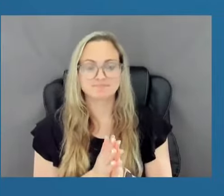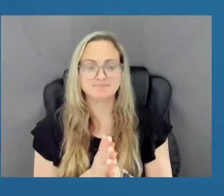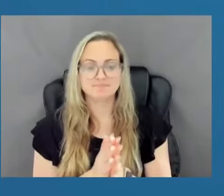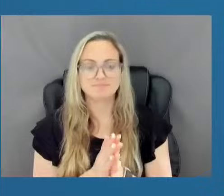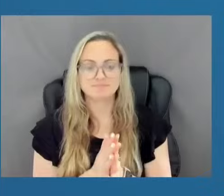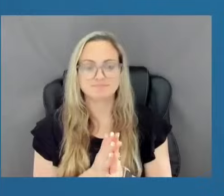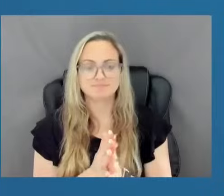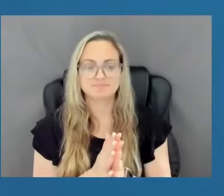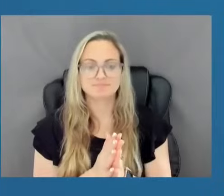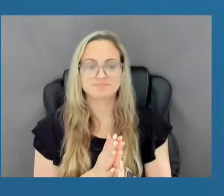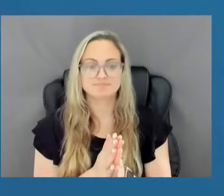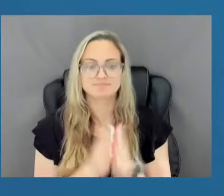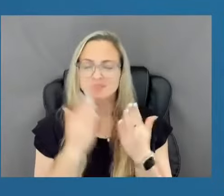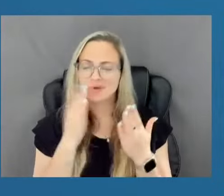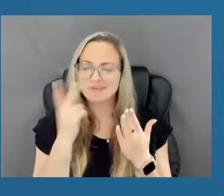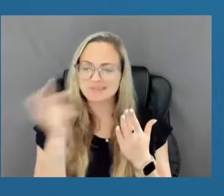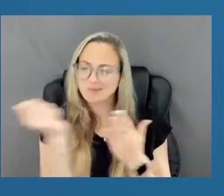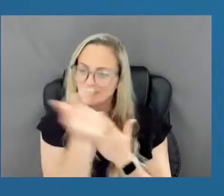Great to see everyone.